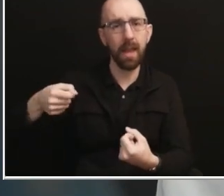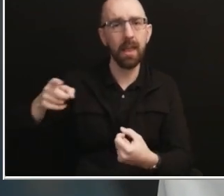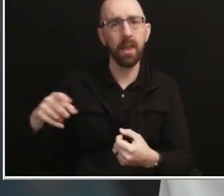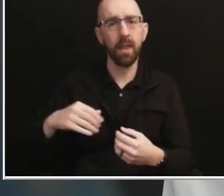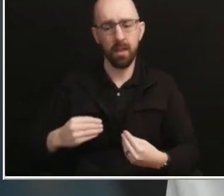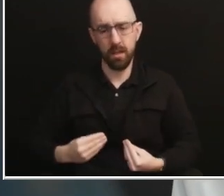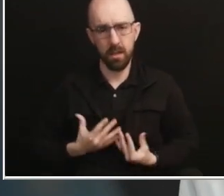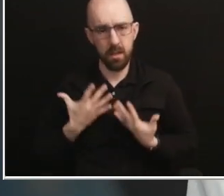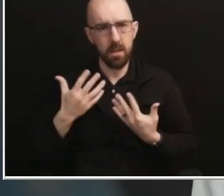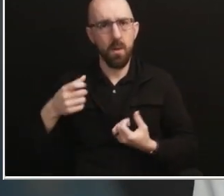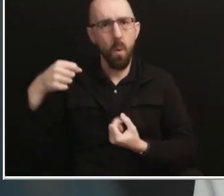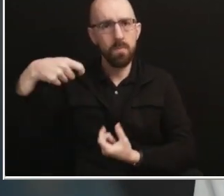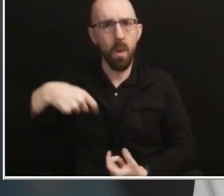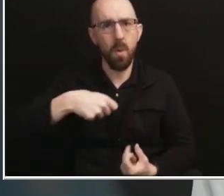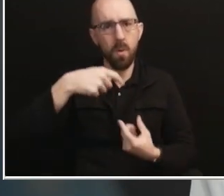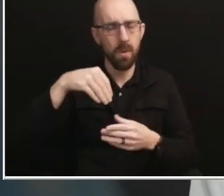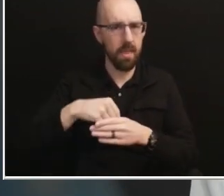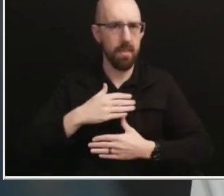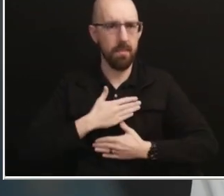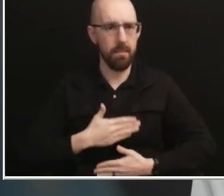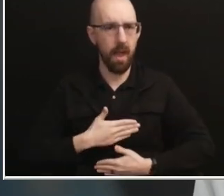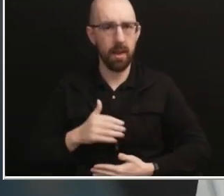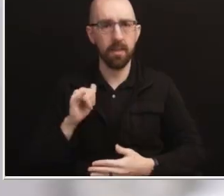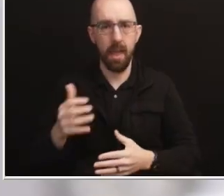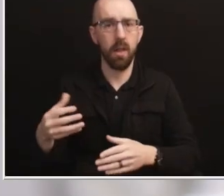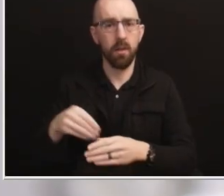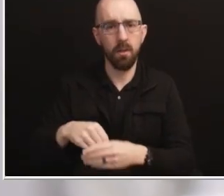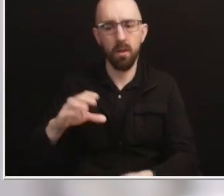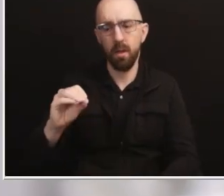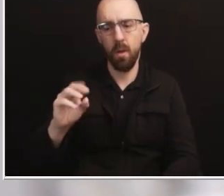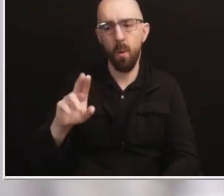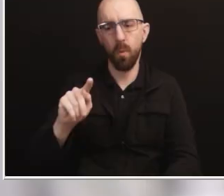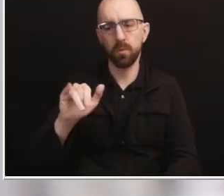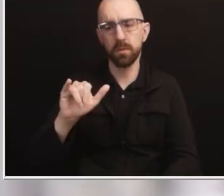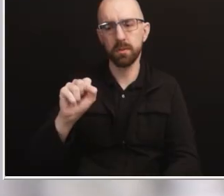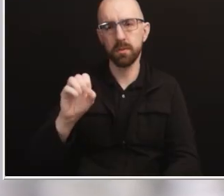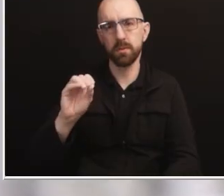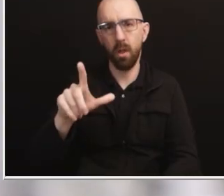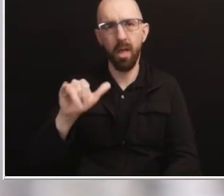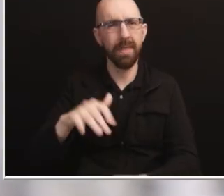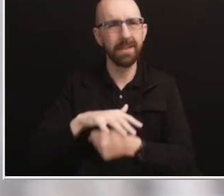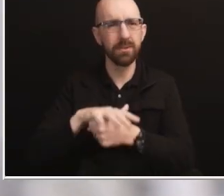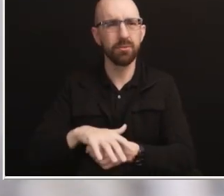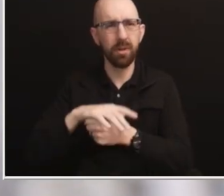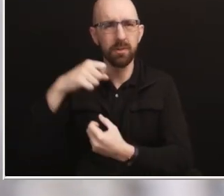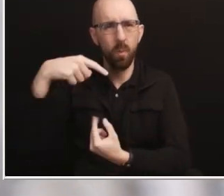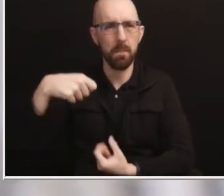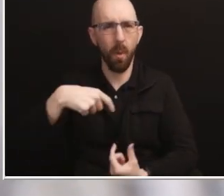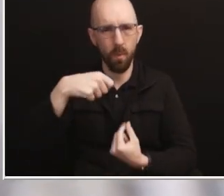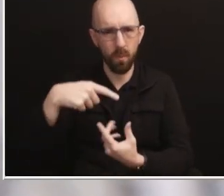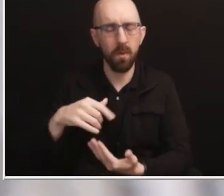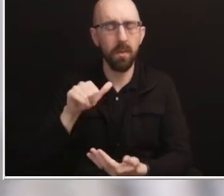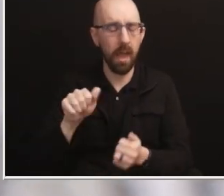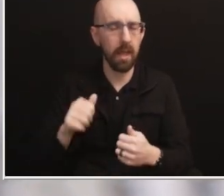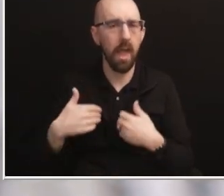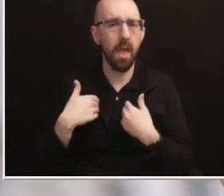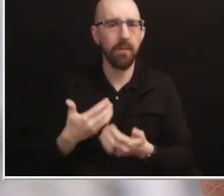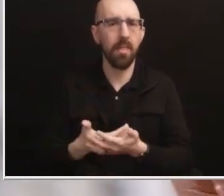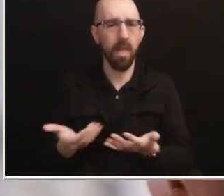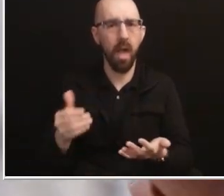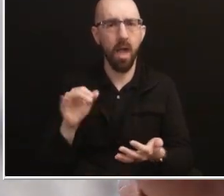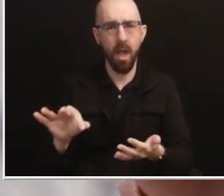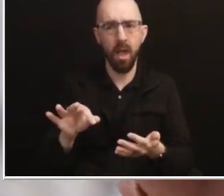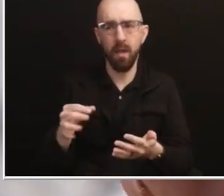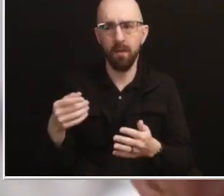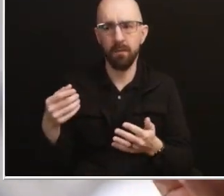hormones. And that includes cortisol, which is also known as the stress hormone. And that can have a lot of implications for our overall